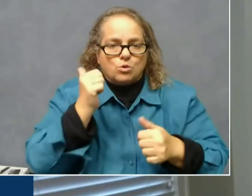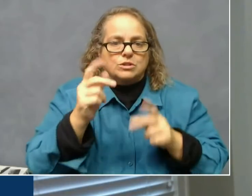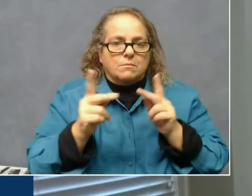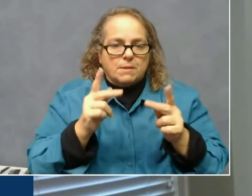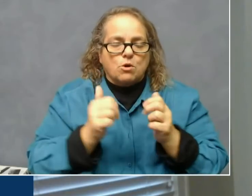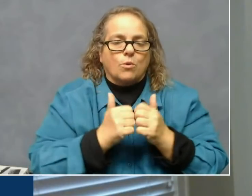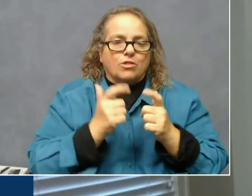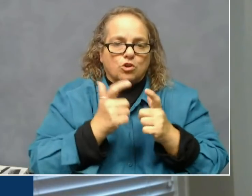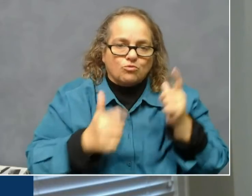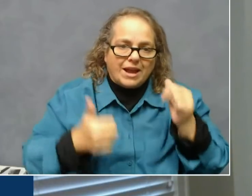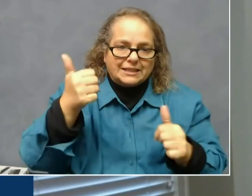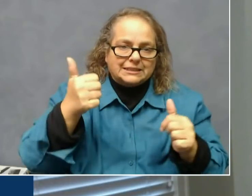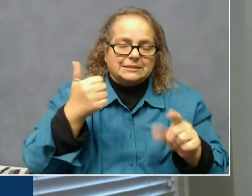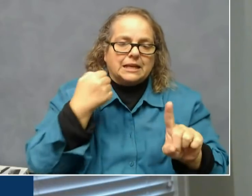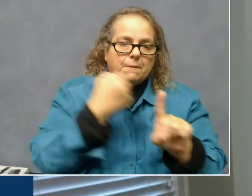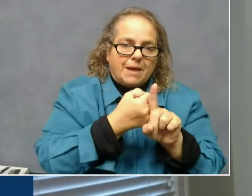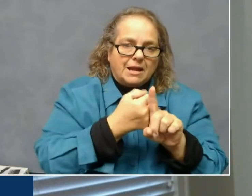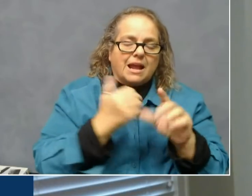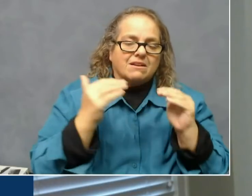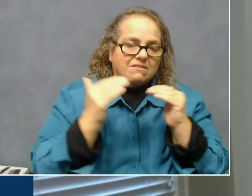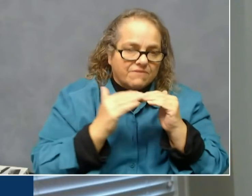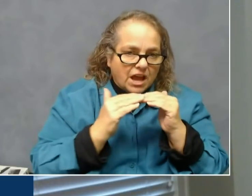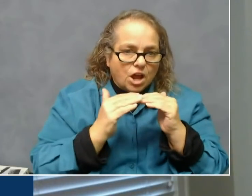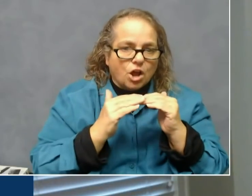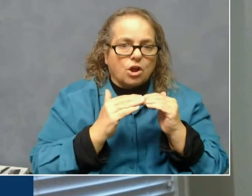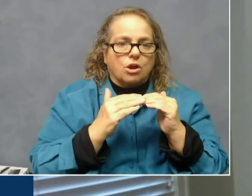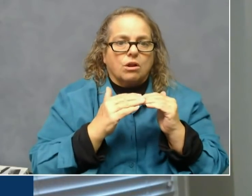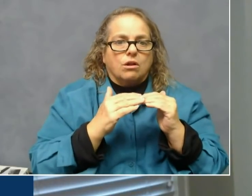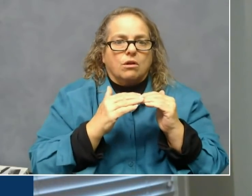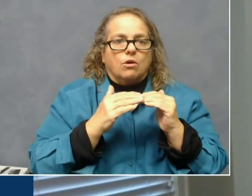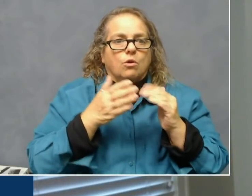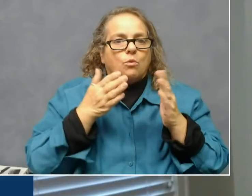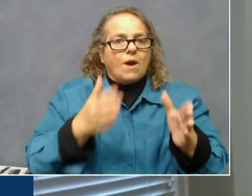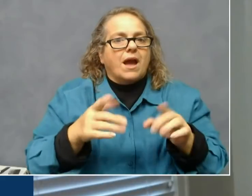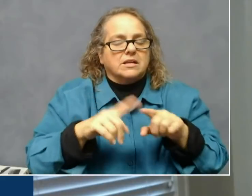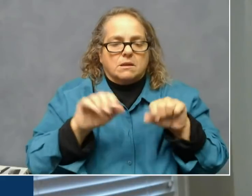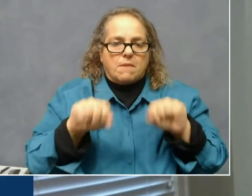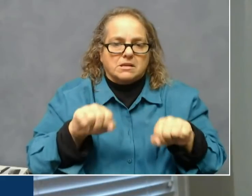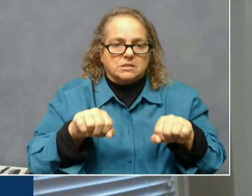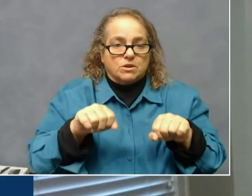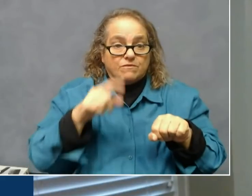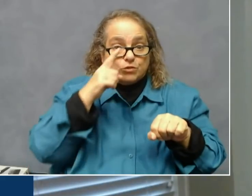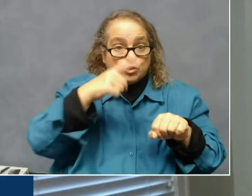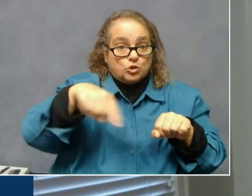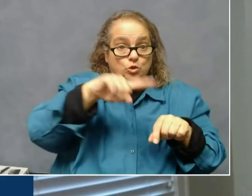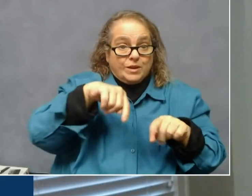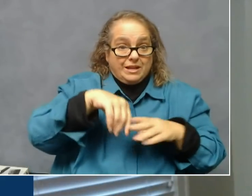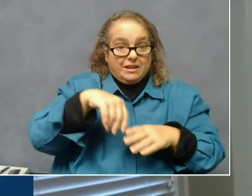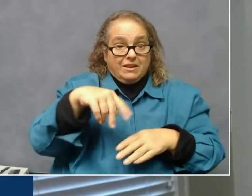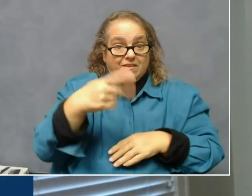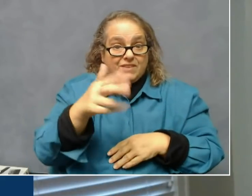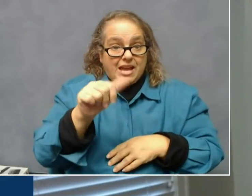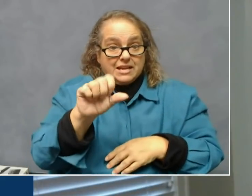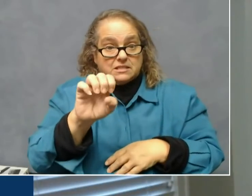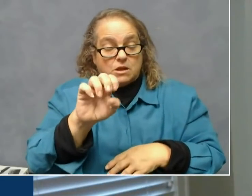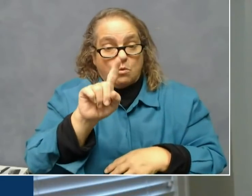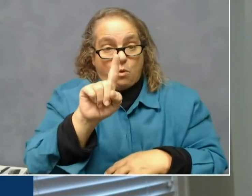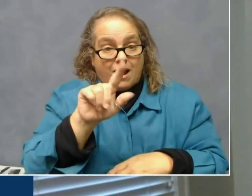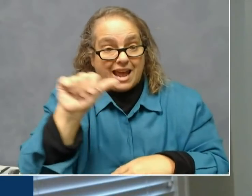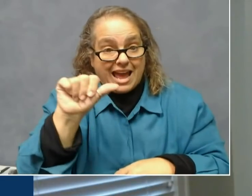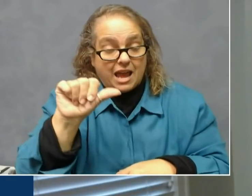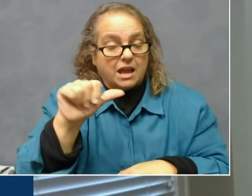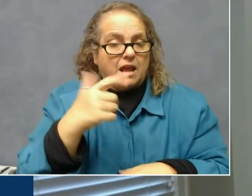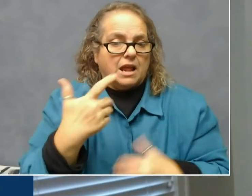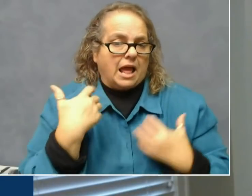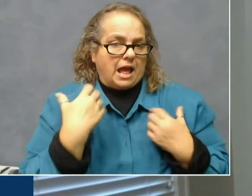in the fairest and most equitable manner possible. For those of you who are in phase 1A, and in this I'm thinking of healthcare personnel, and yes,